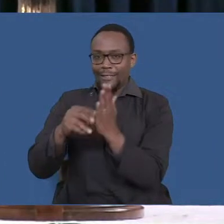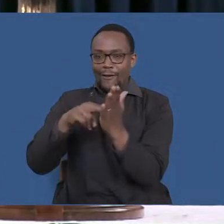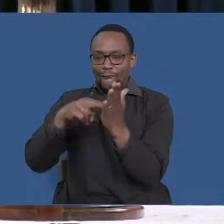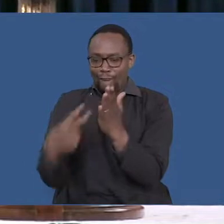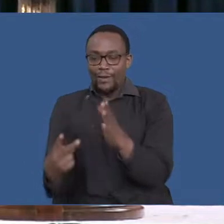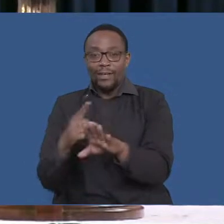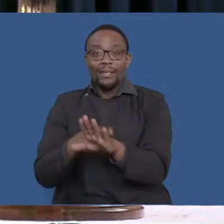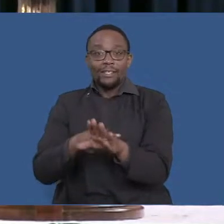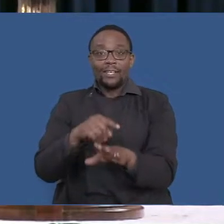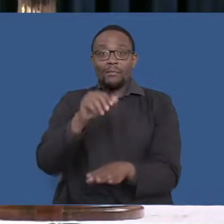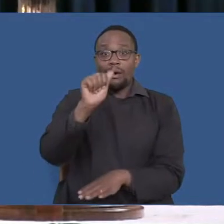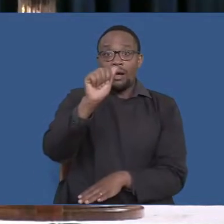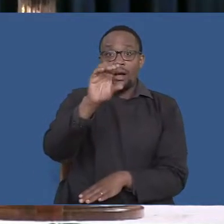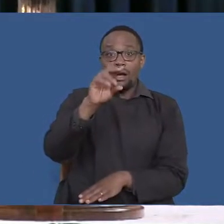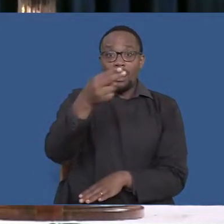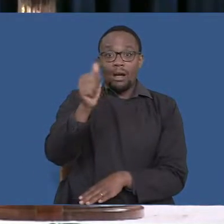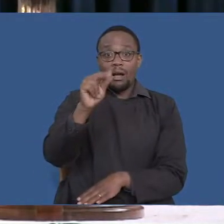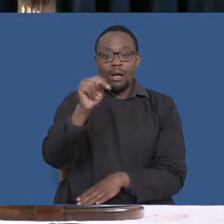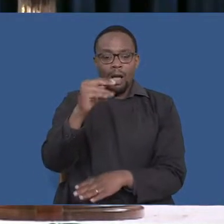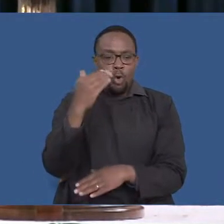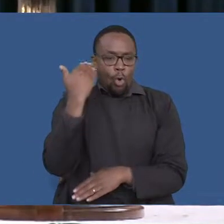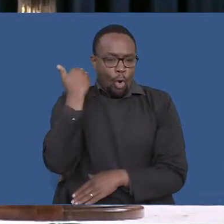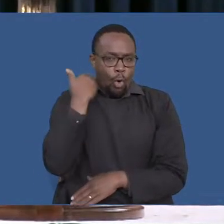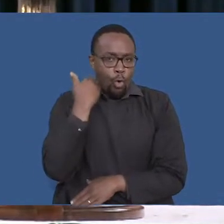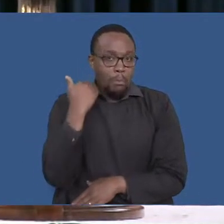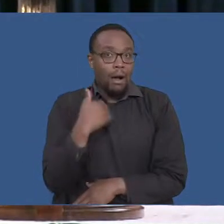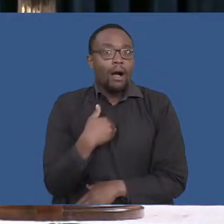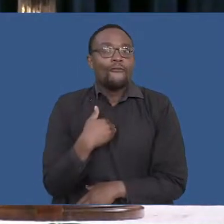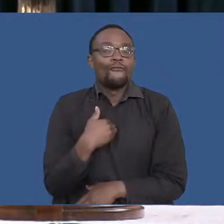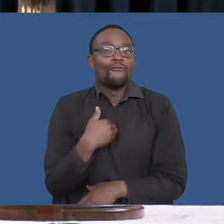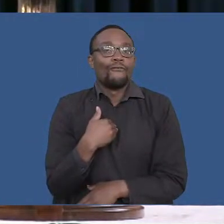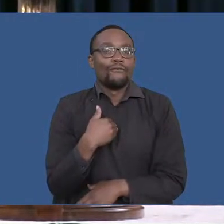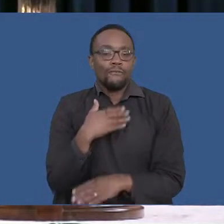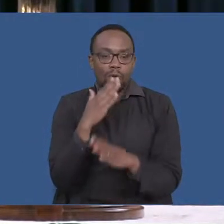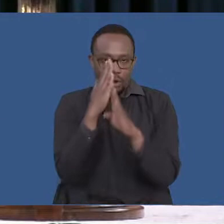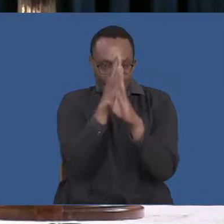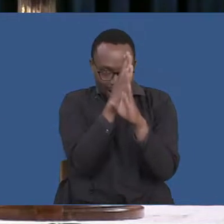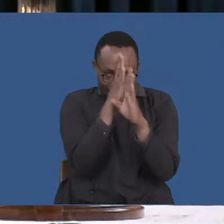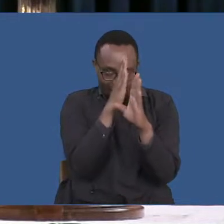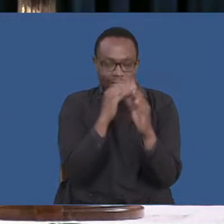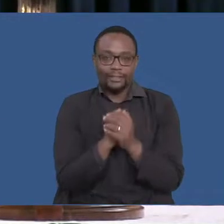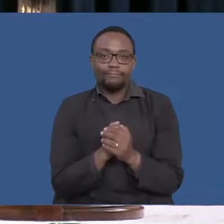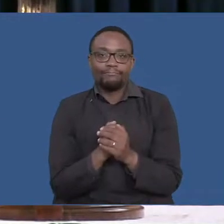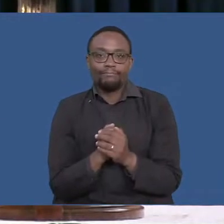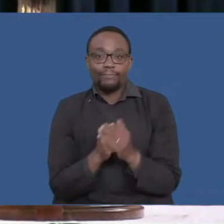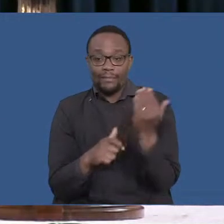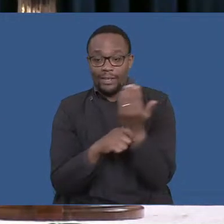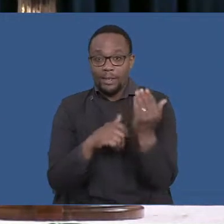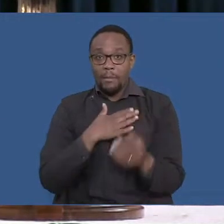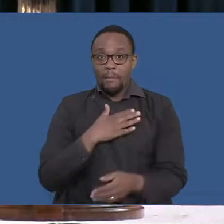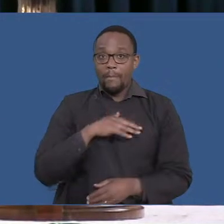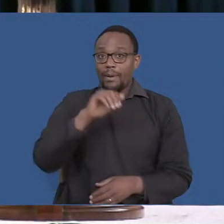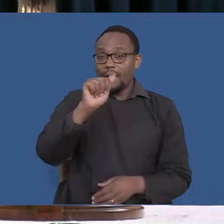Achan takes an accursed thing, a forbidden thing, and hides it. My name's a Reverend Alfred